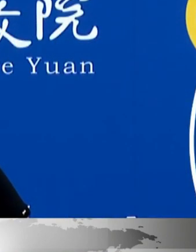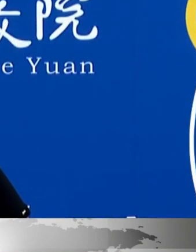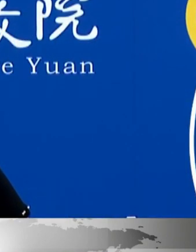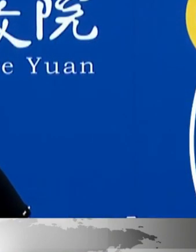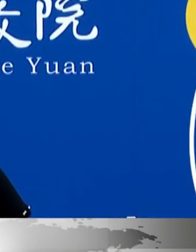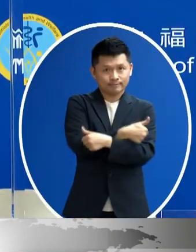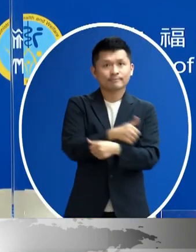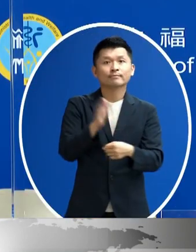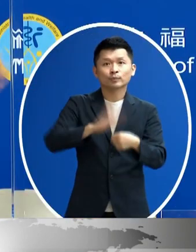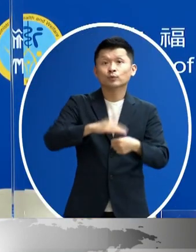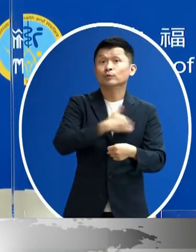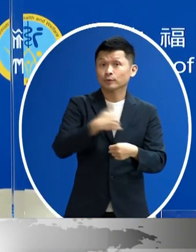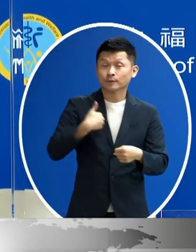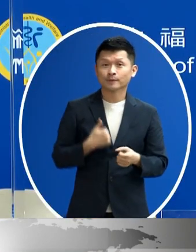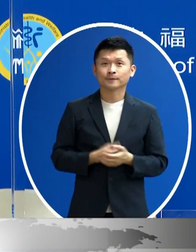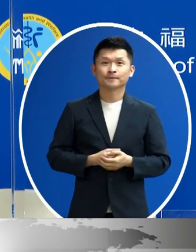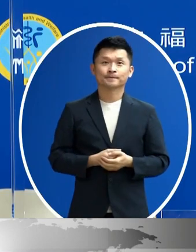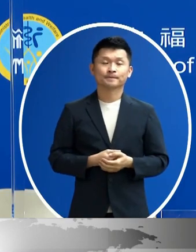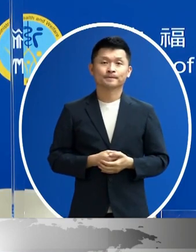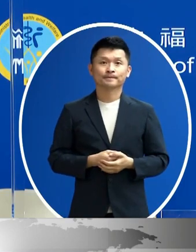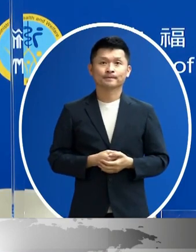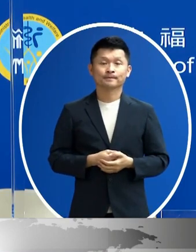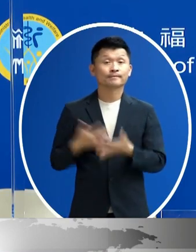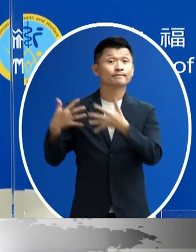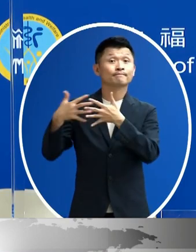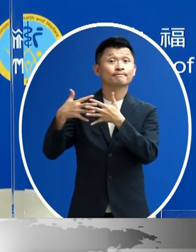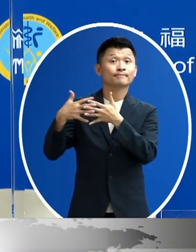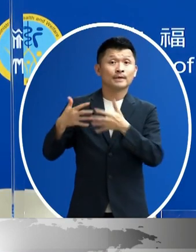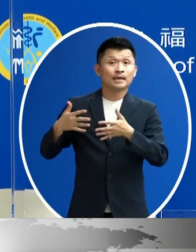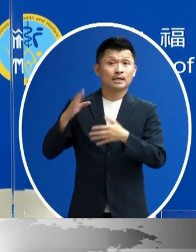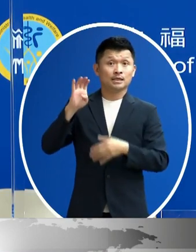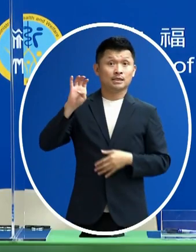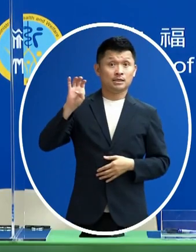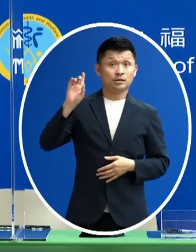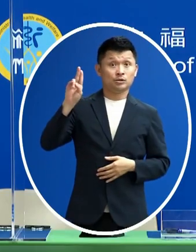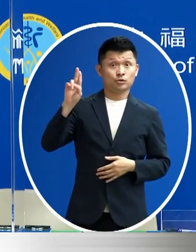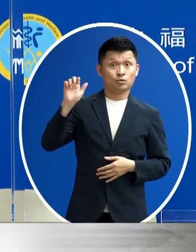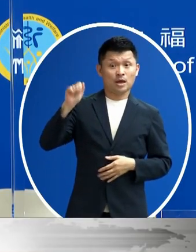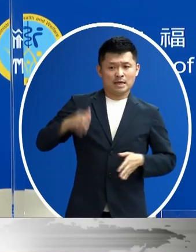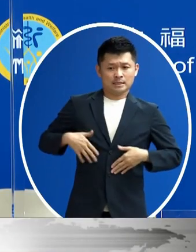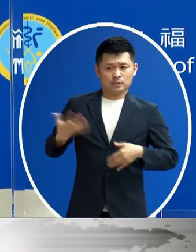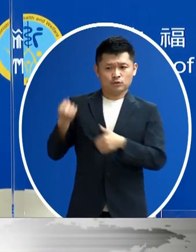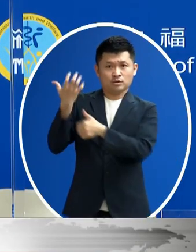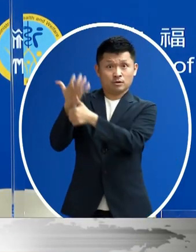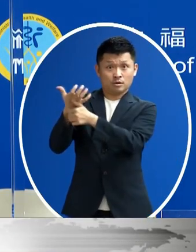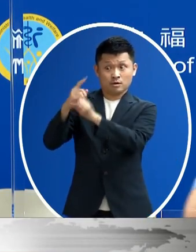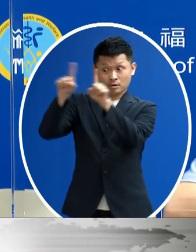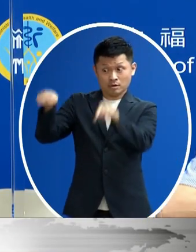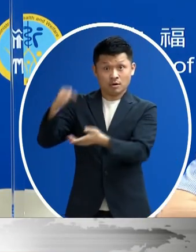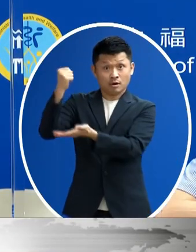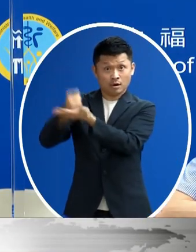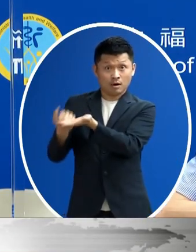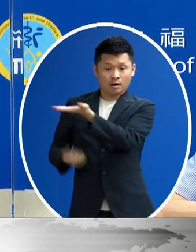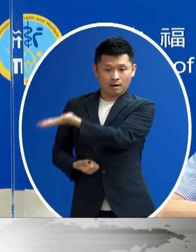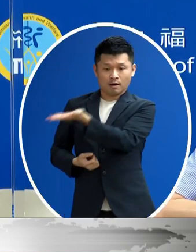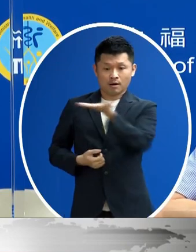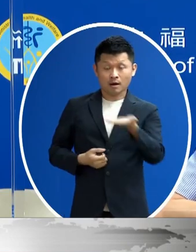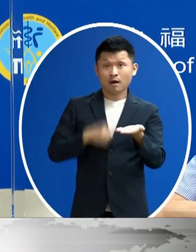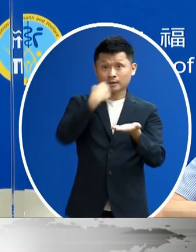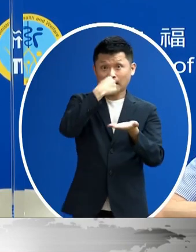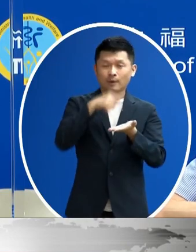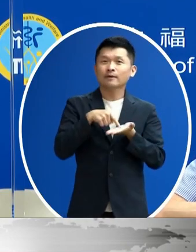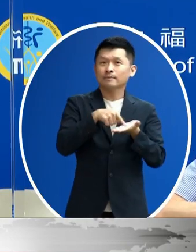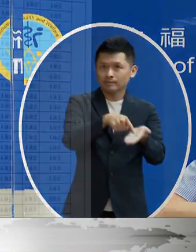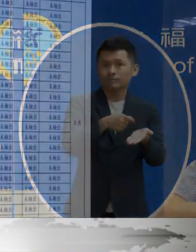being infected by packaging. If there were to be a case, the whole world would sound a public health alarm. China doesn't give us any relevant scientific